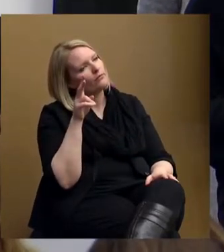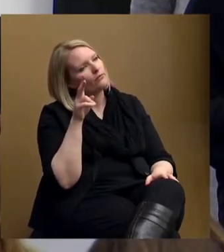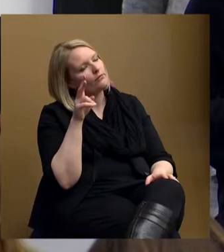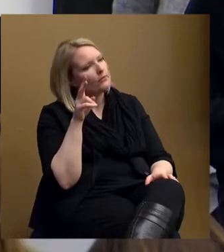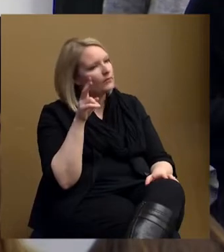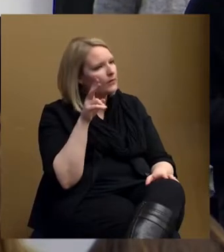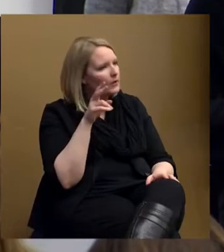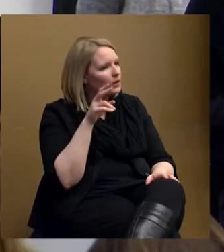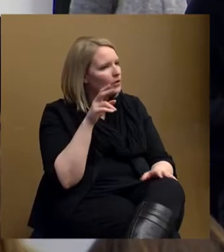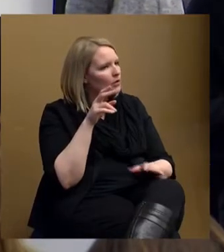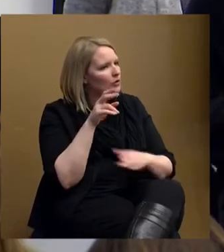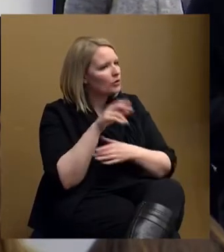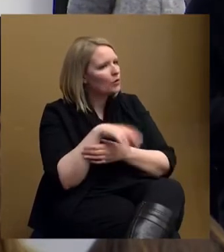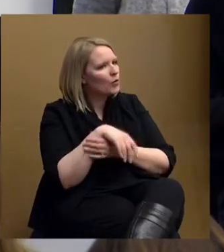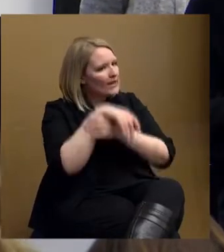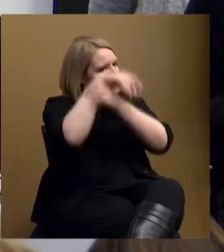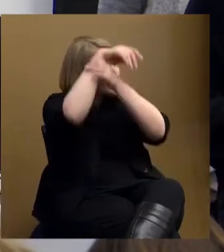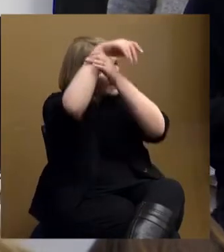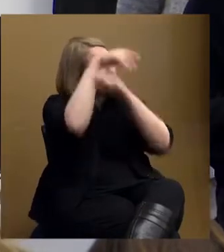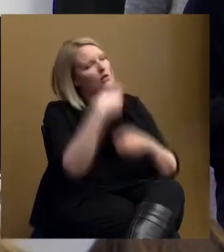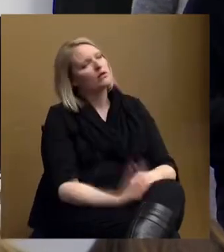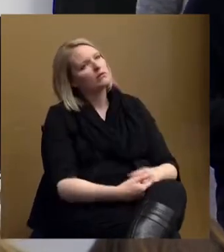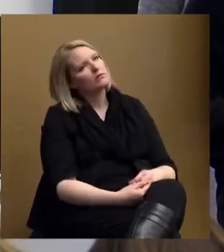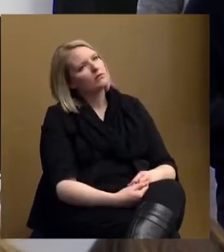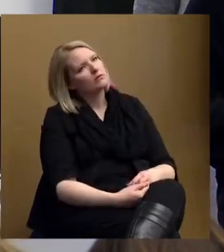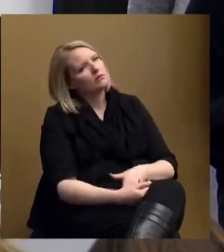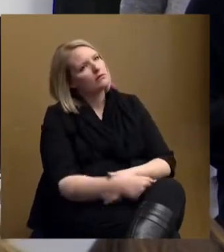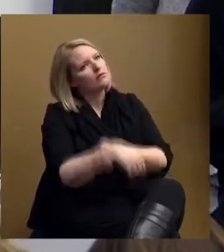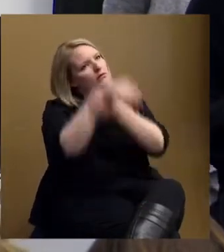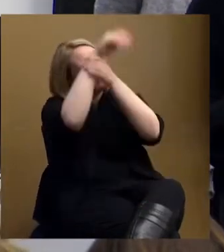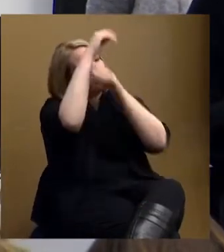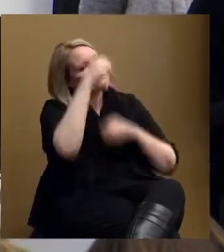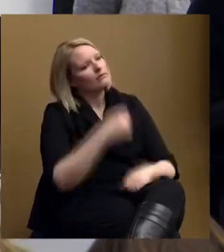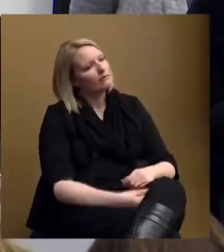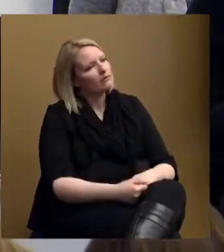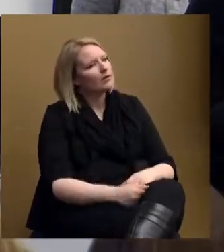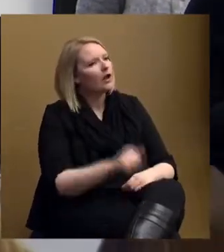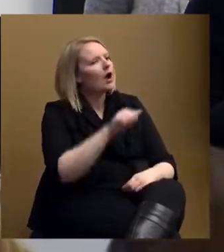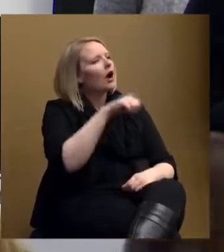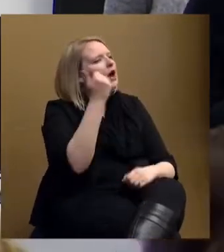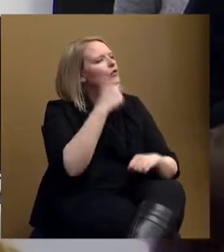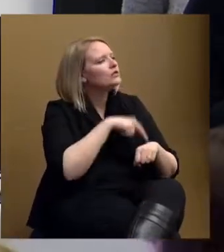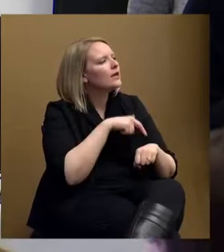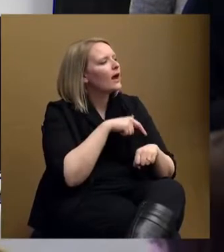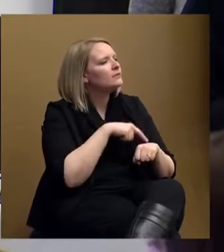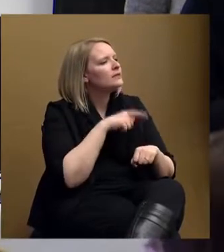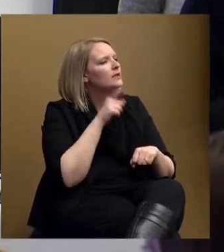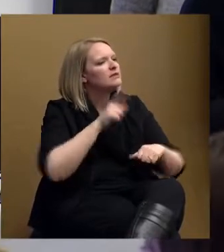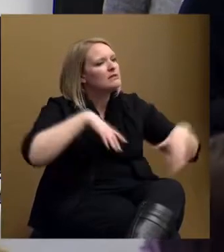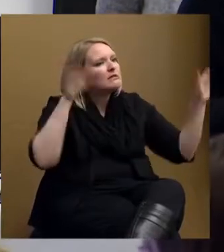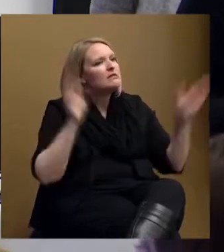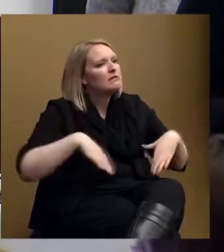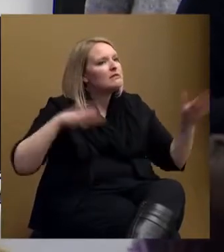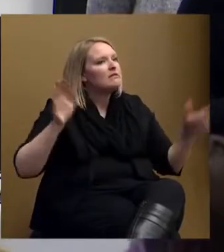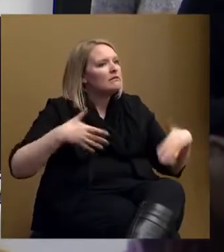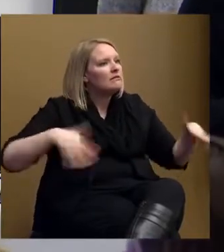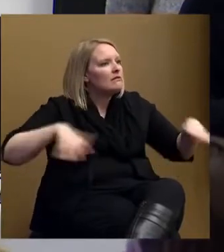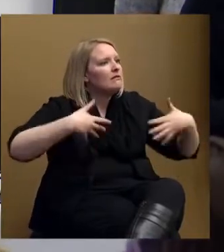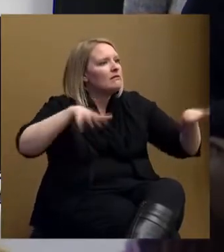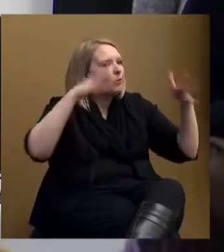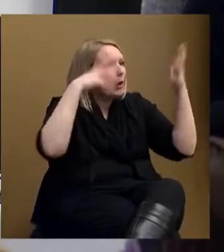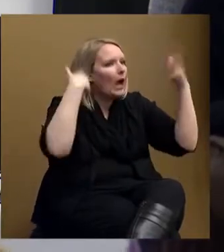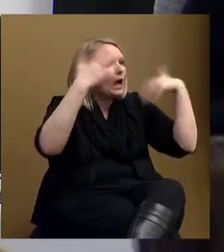can raise his hand and it'll flop right back down. And then like other times he's, you know, the flailing wild.